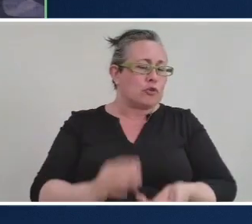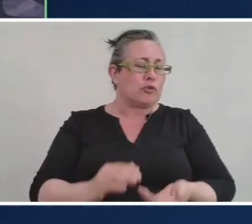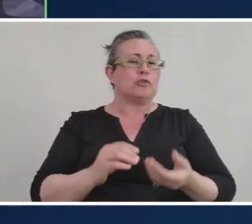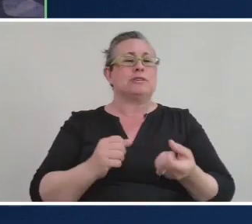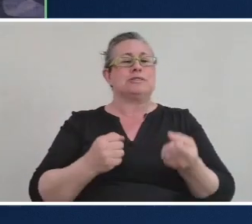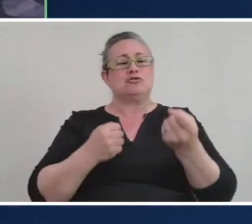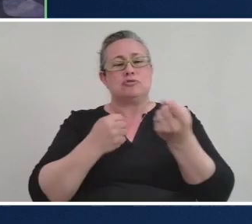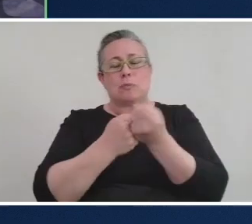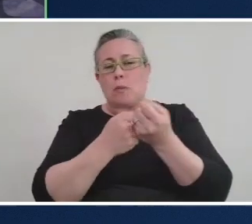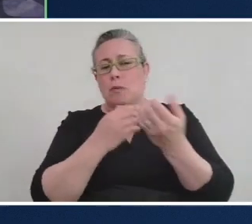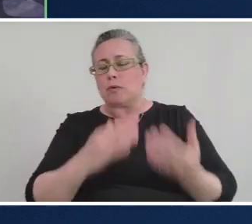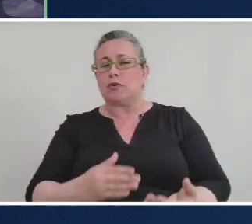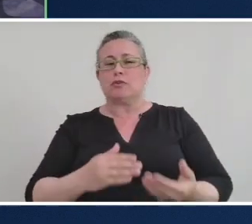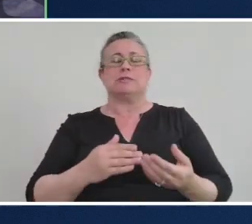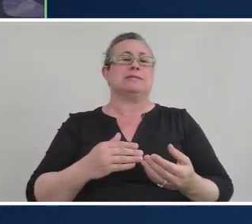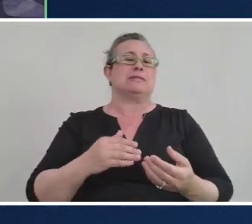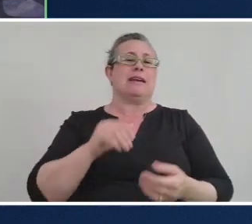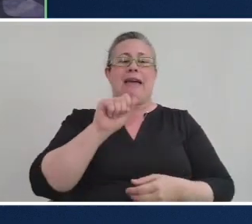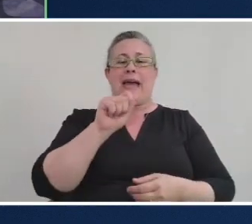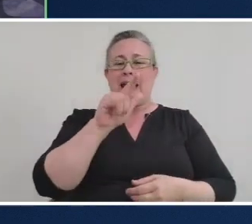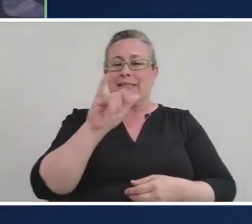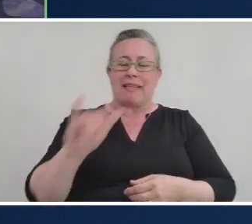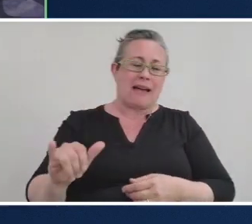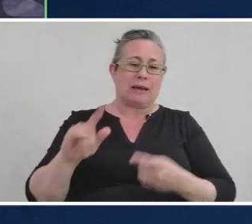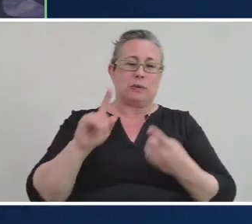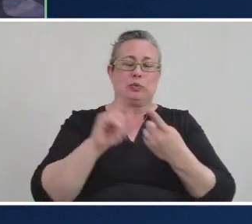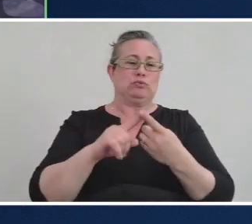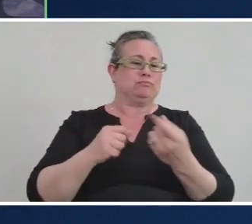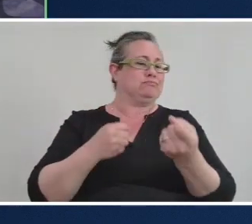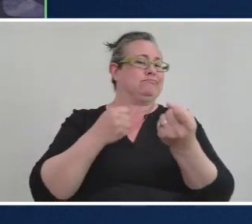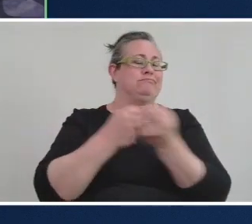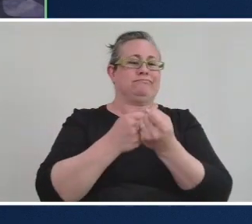folks who are defending democracy for all of us. So thank you so much.